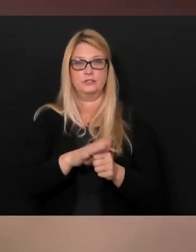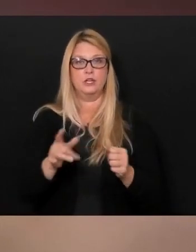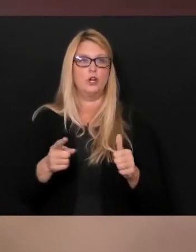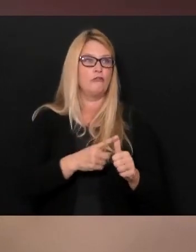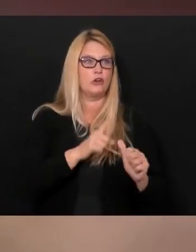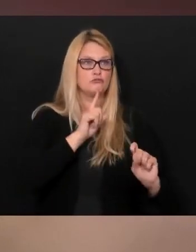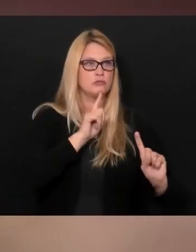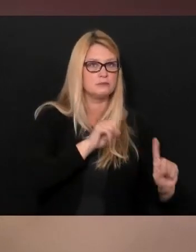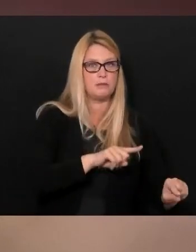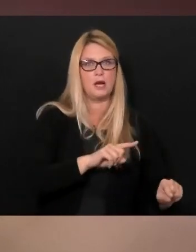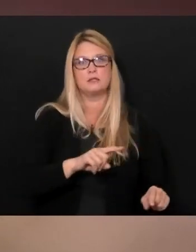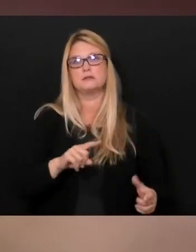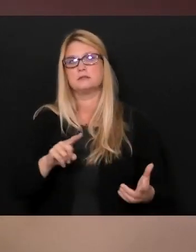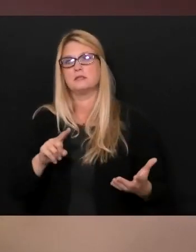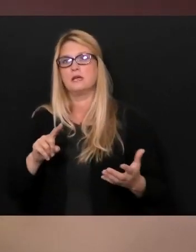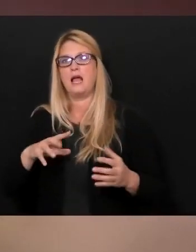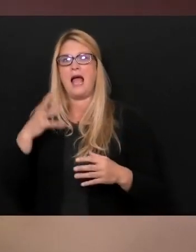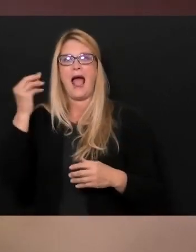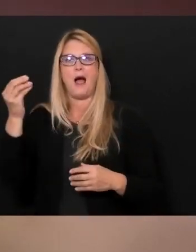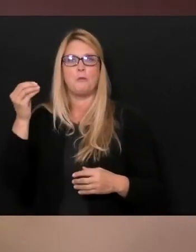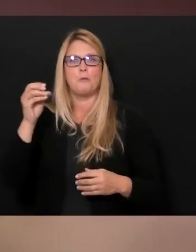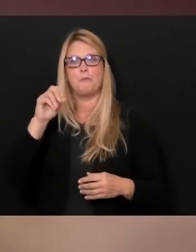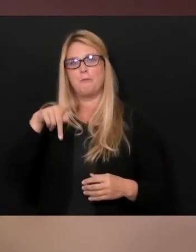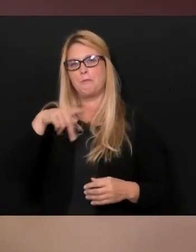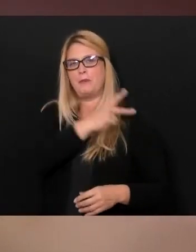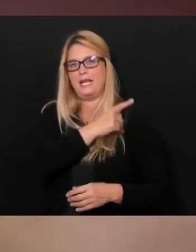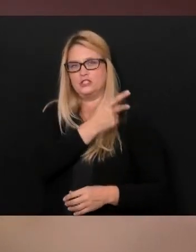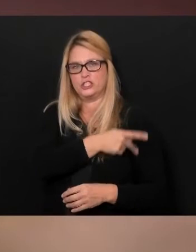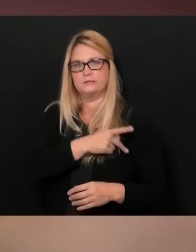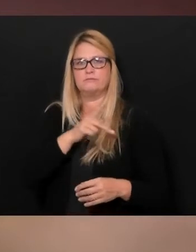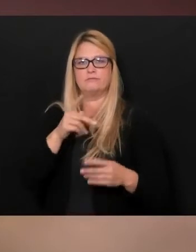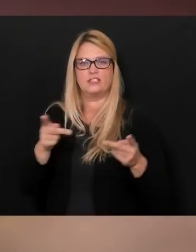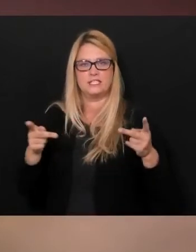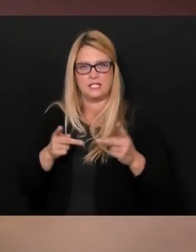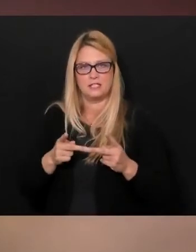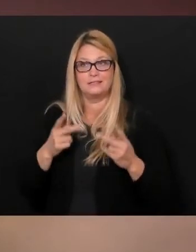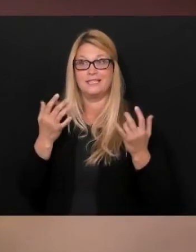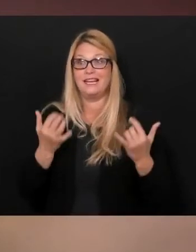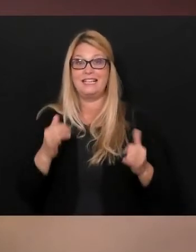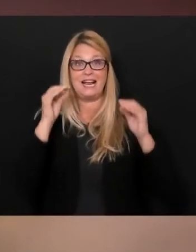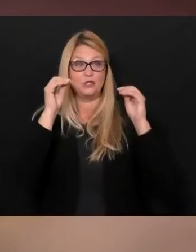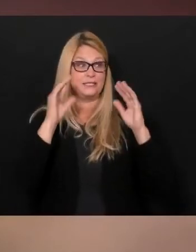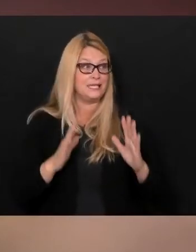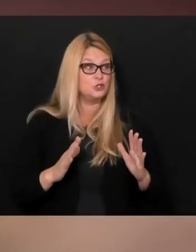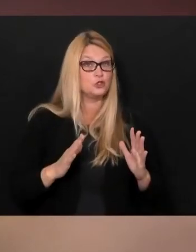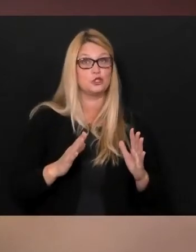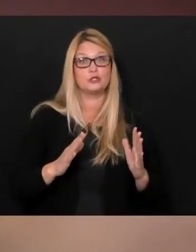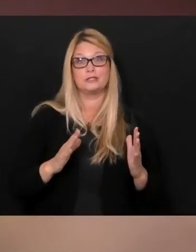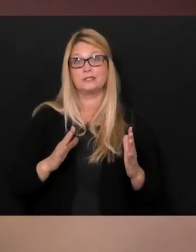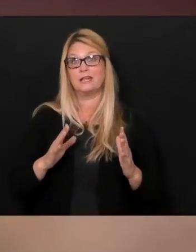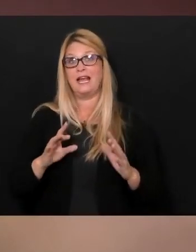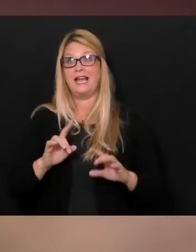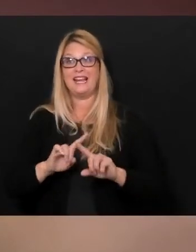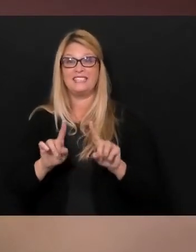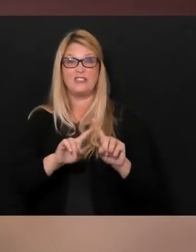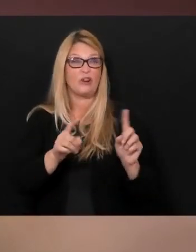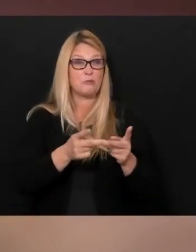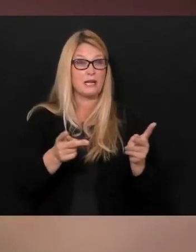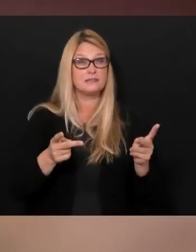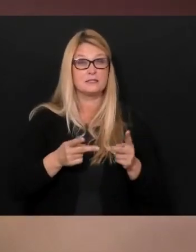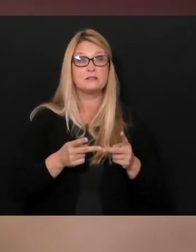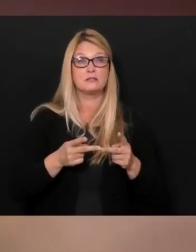personnel, particularly outpatient now, as we look at, teachers and look at other critical industry sectors,